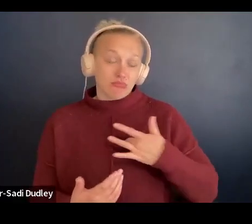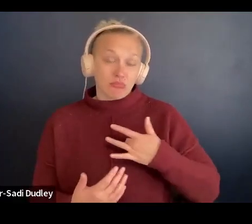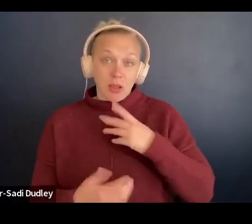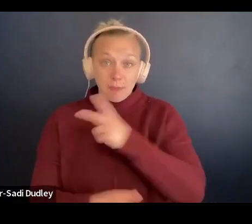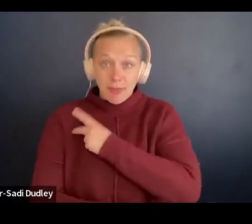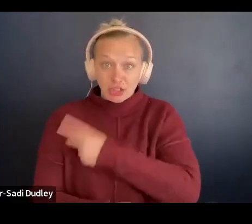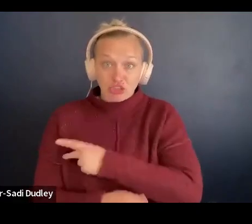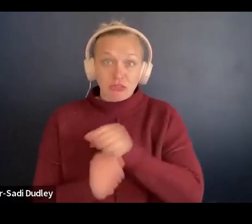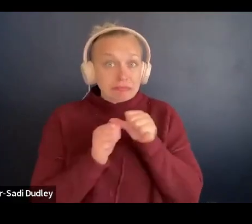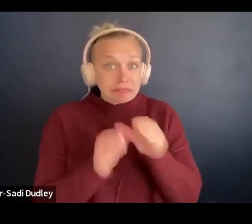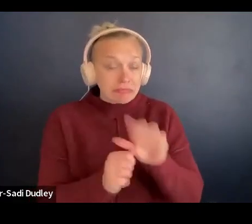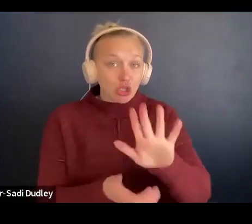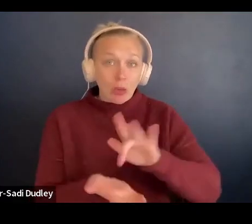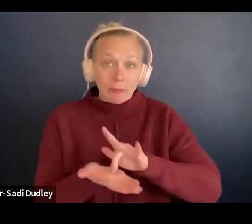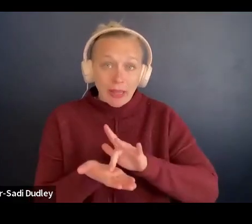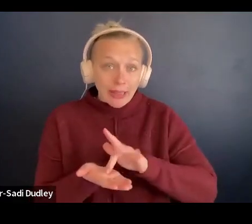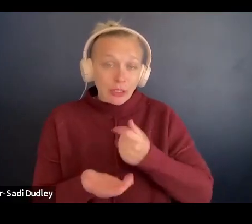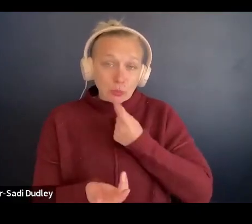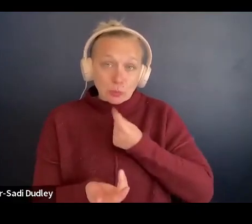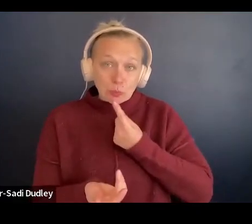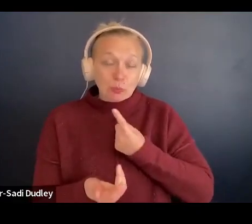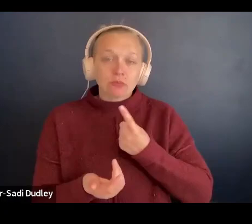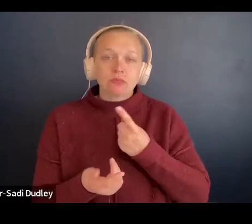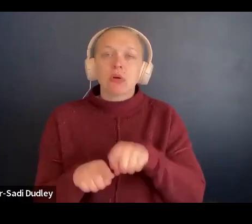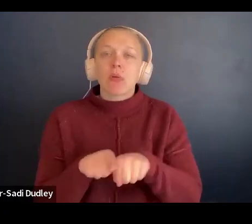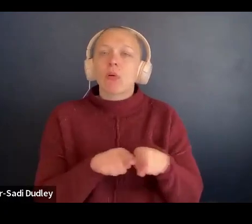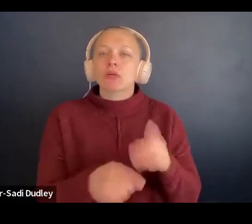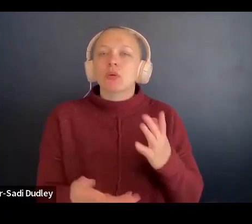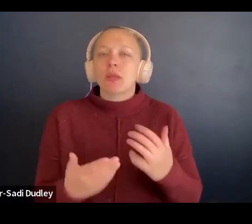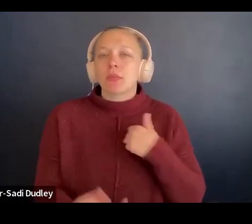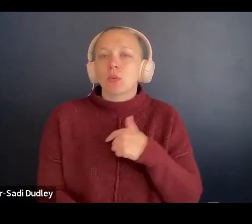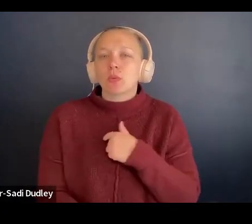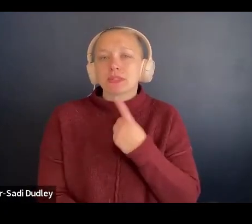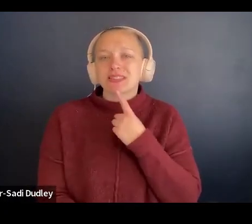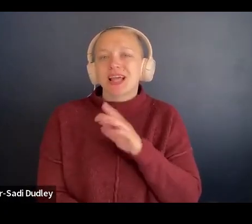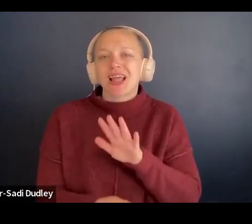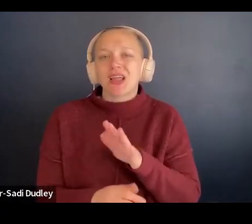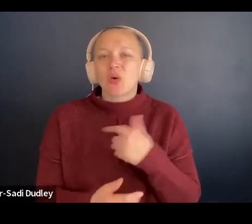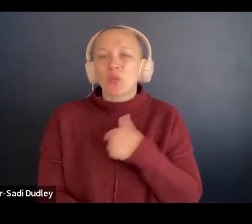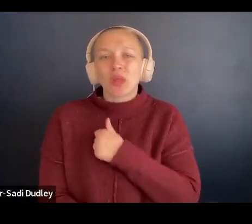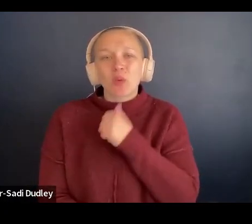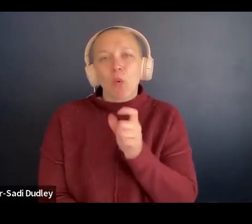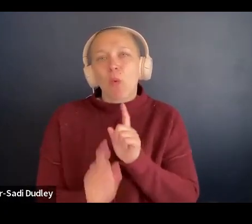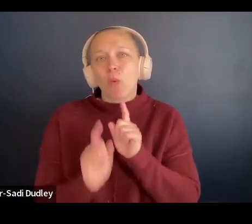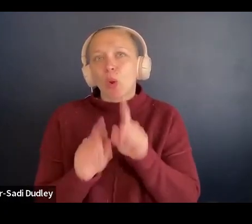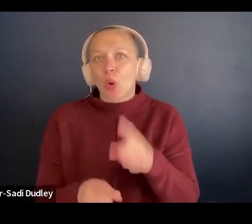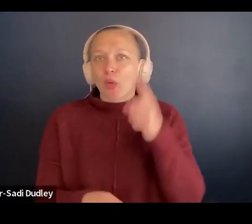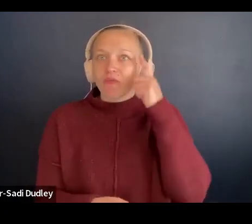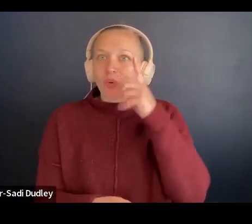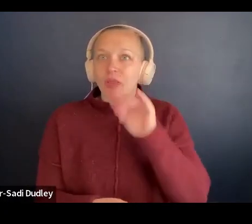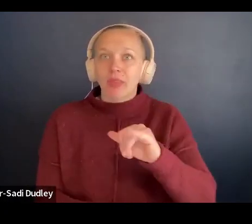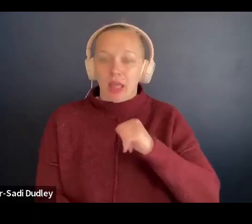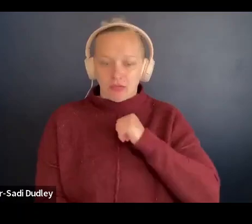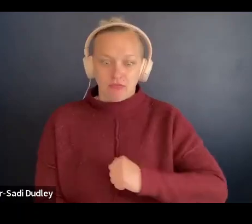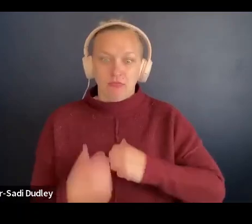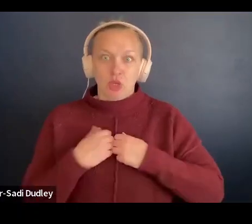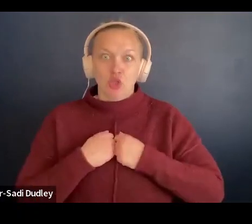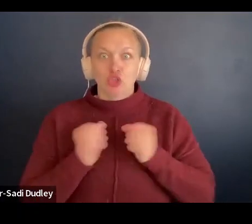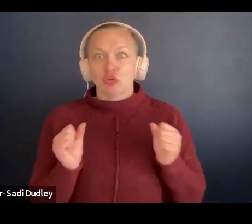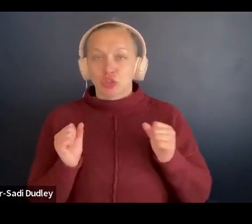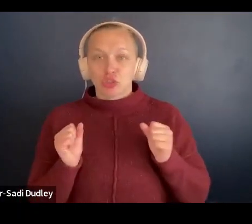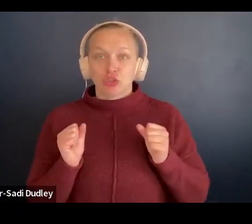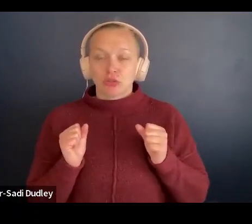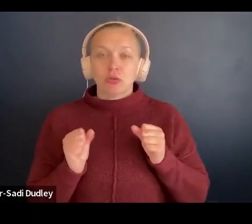your cardiac medications. It's just we're saying we're not going to go in for that open heart surgery or get